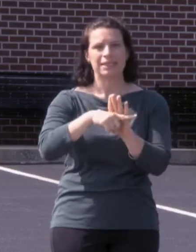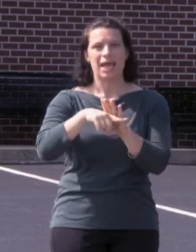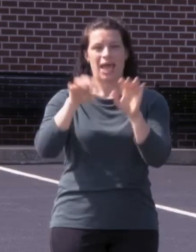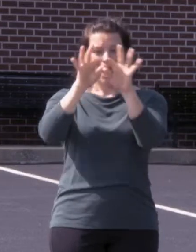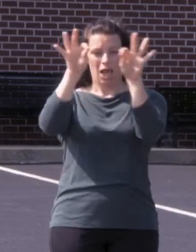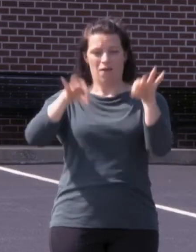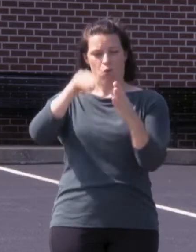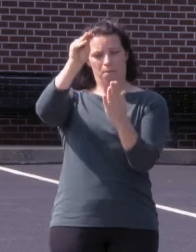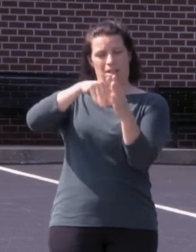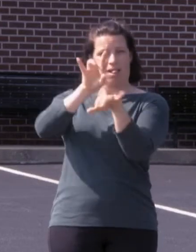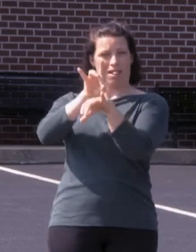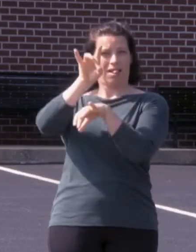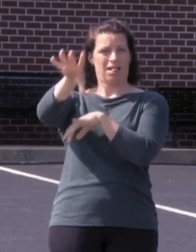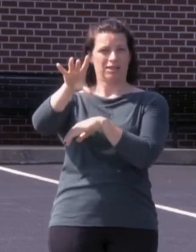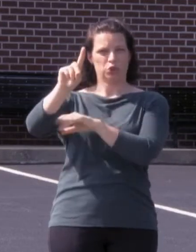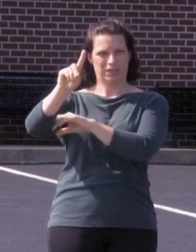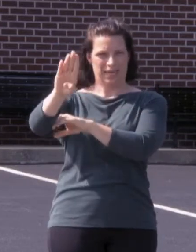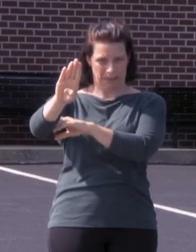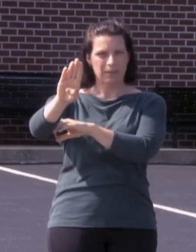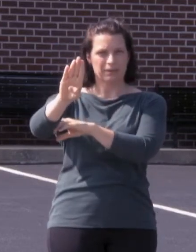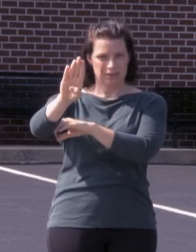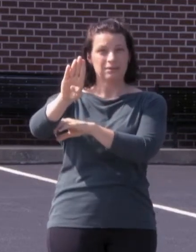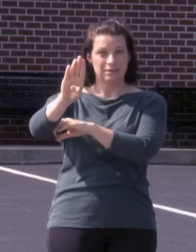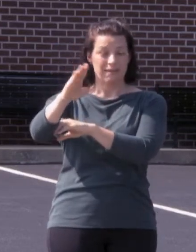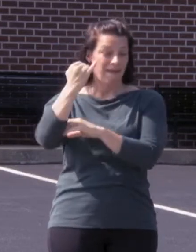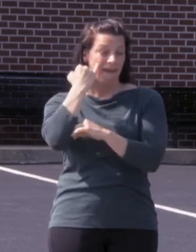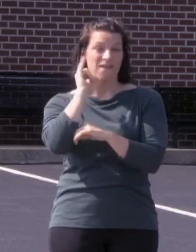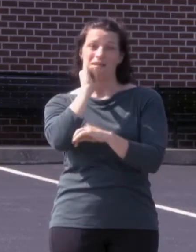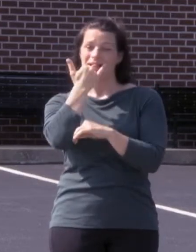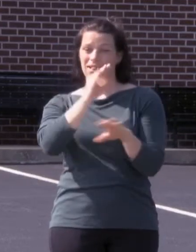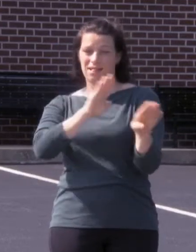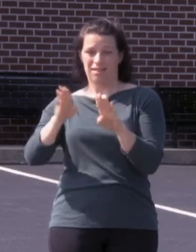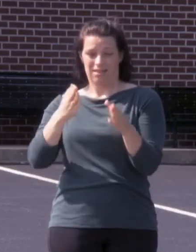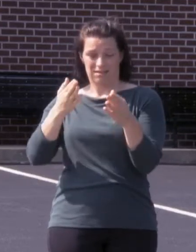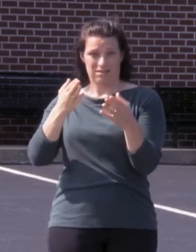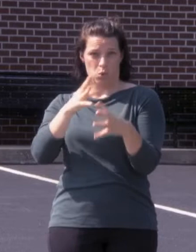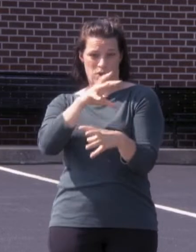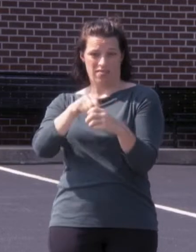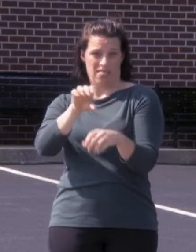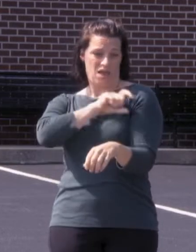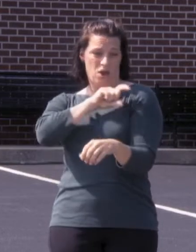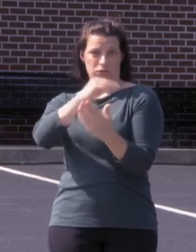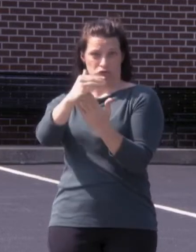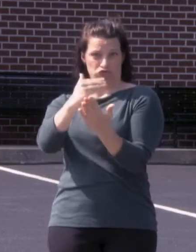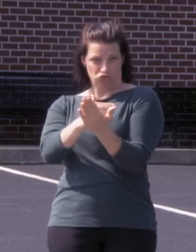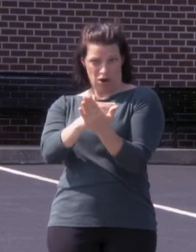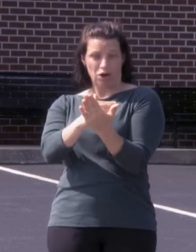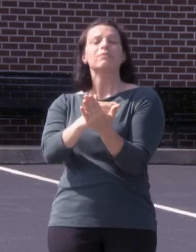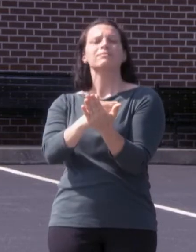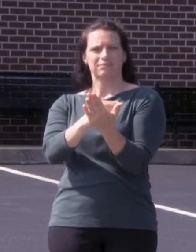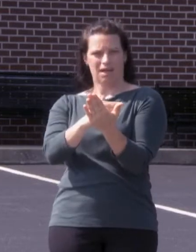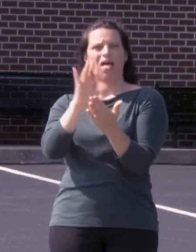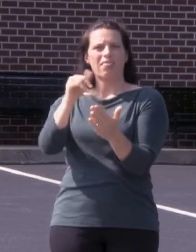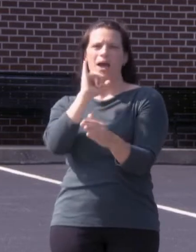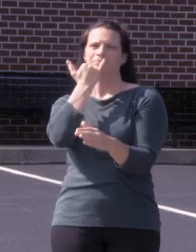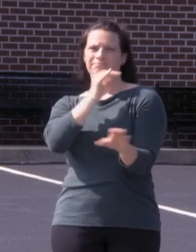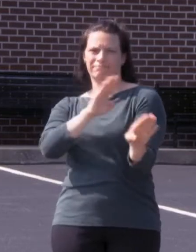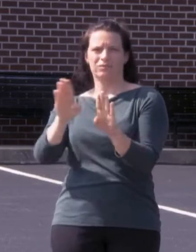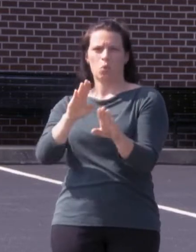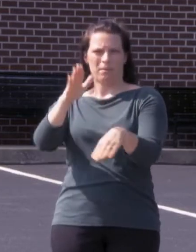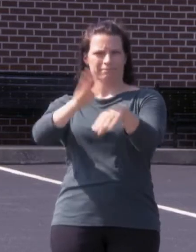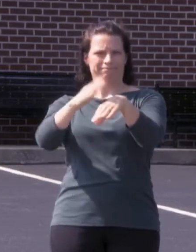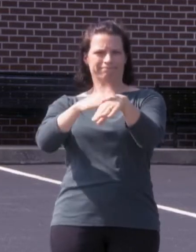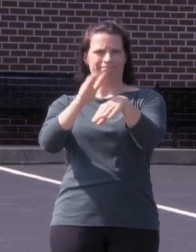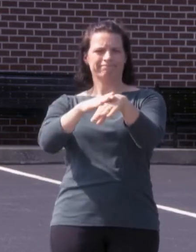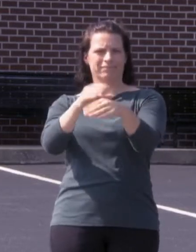submitted to this database. And if any misconduct is present in that officer's record, that misconduct will be flagged.